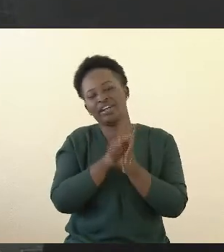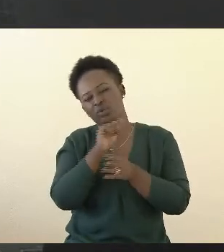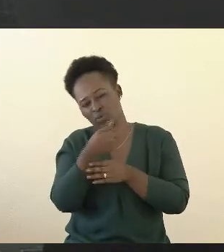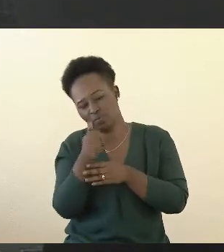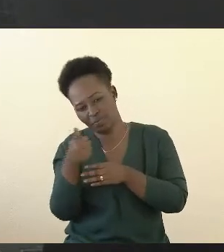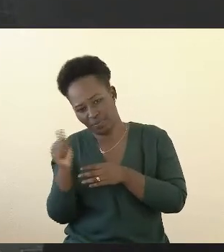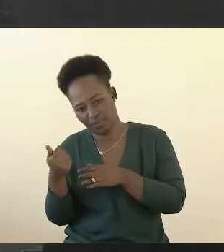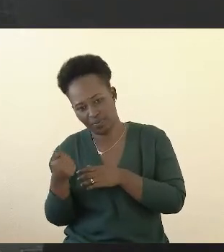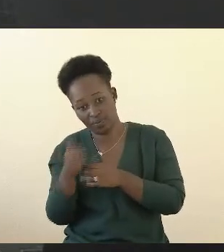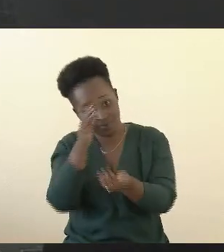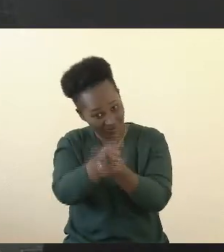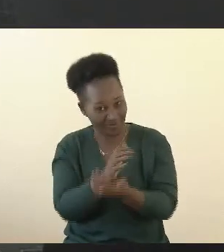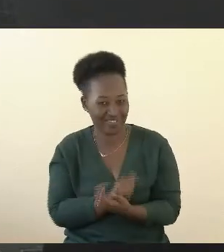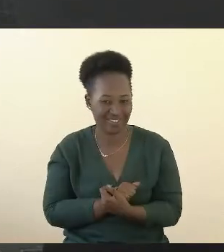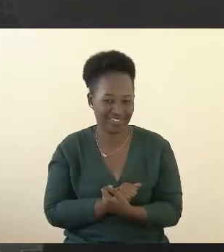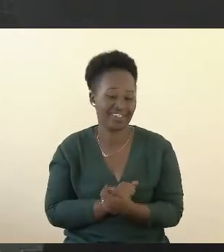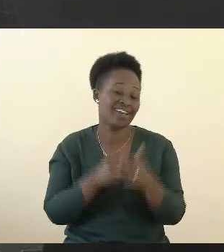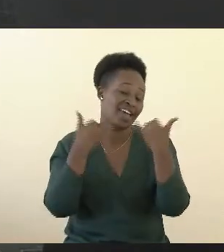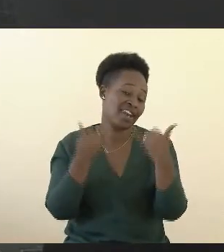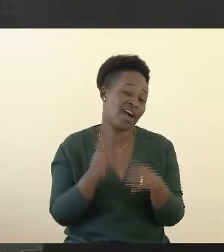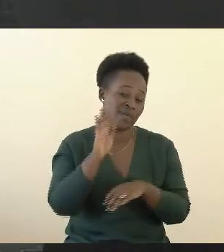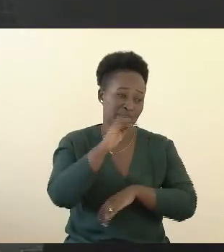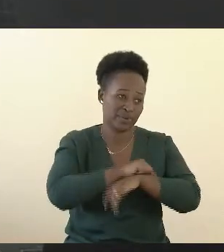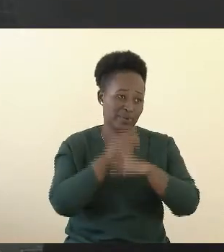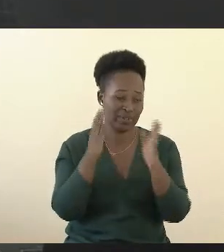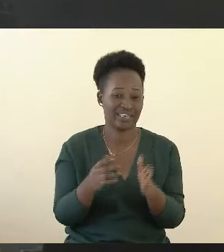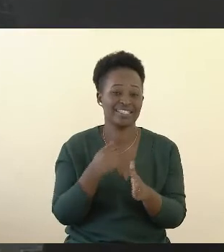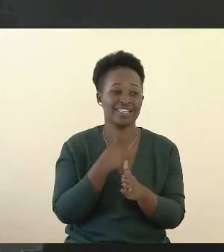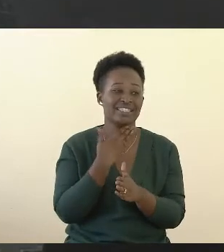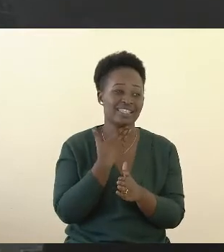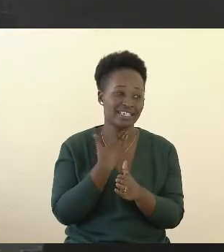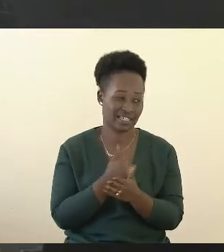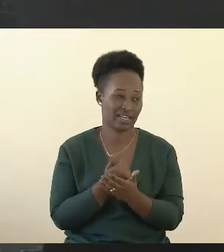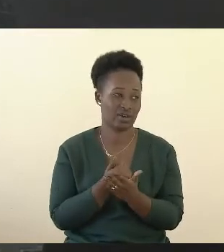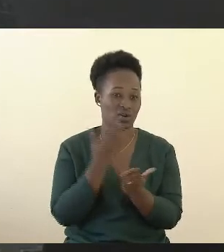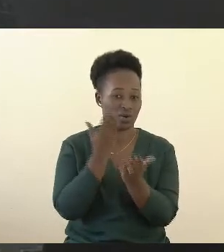forth. All right? So student, I would like to